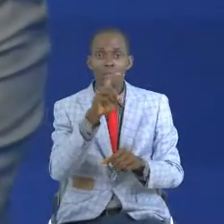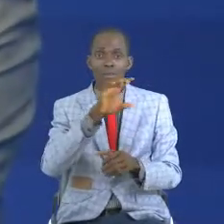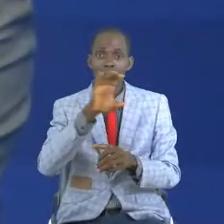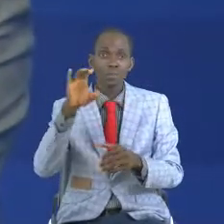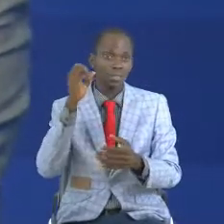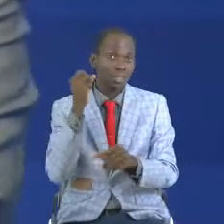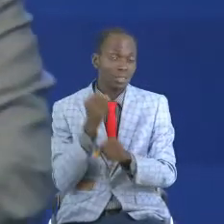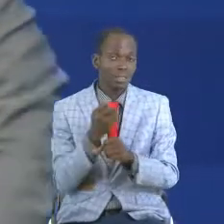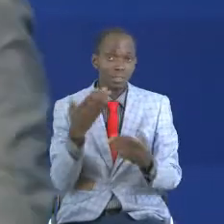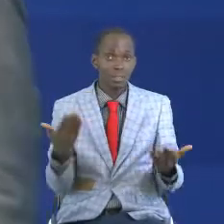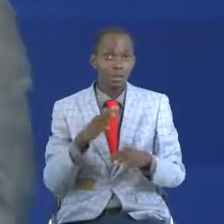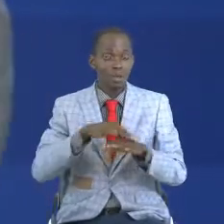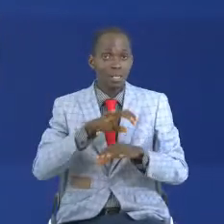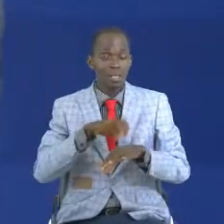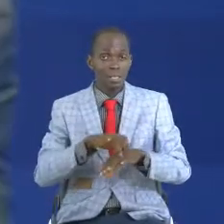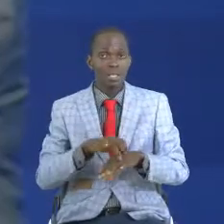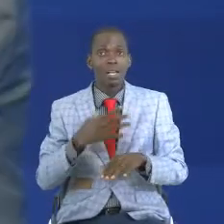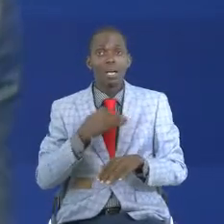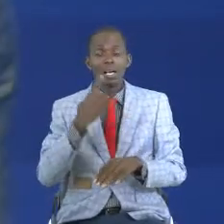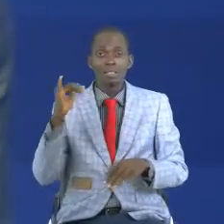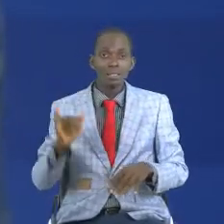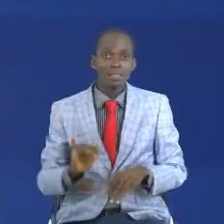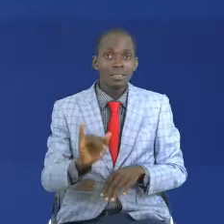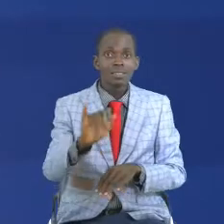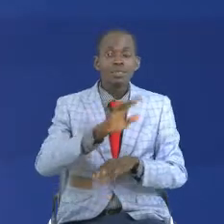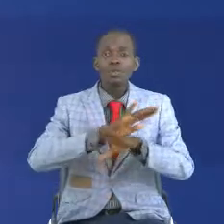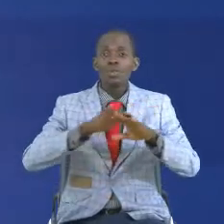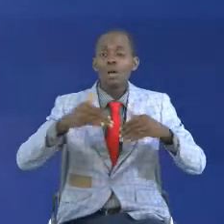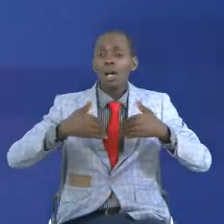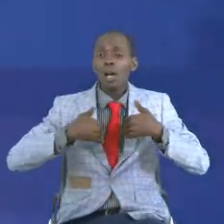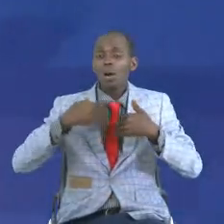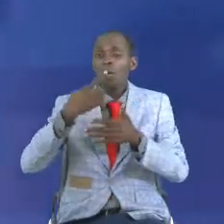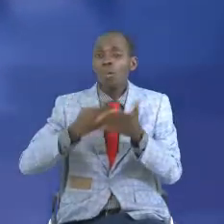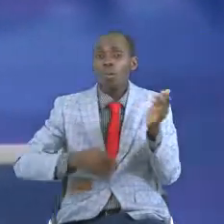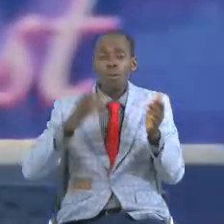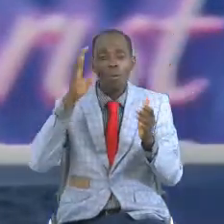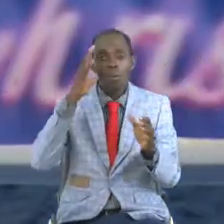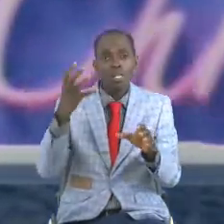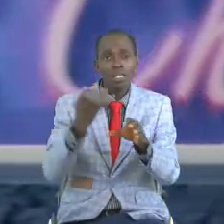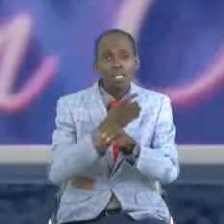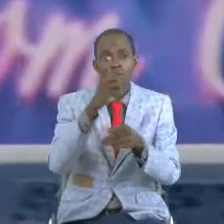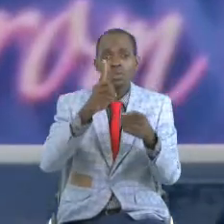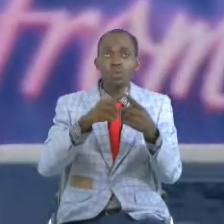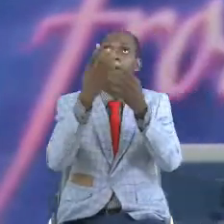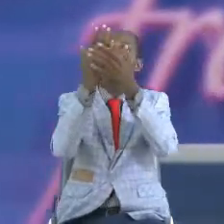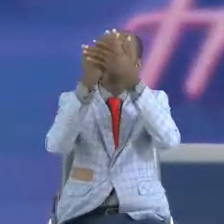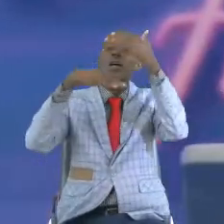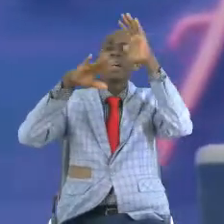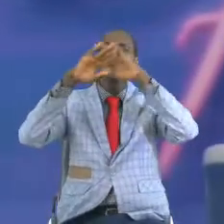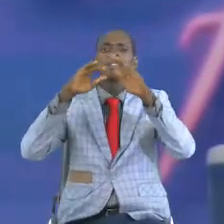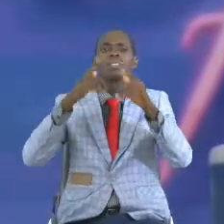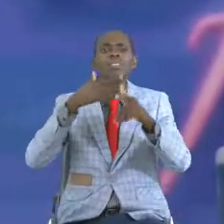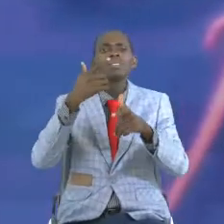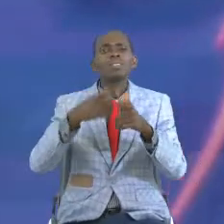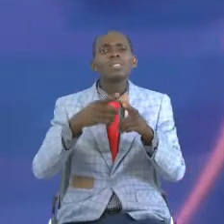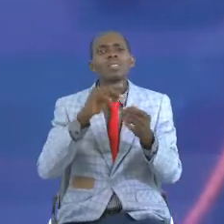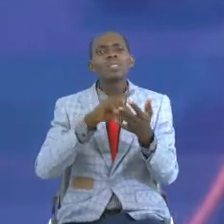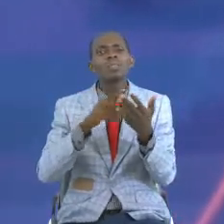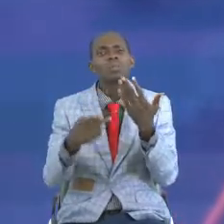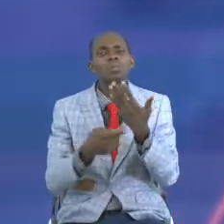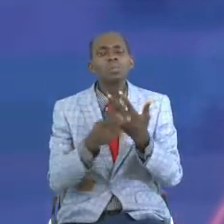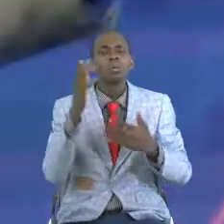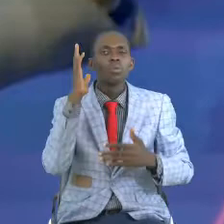eternity, you do not have what will take you to heaven, then the crusade would have been